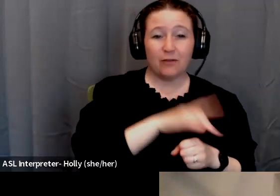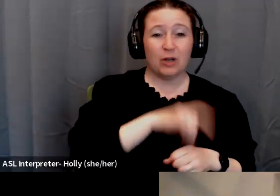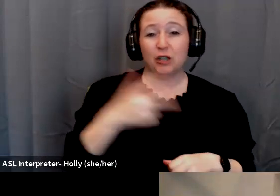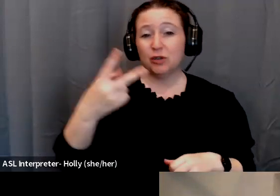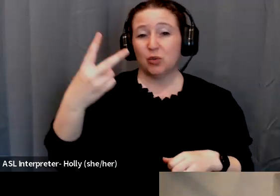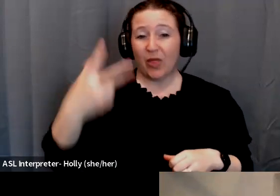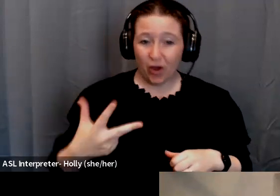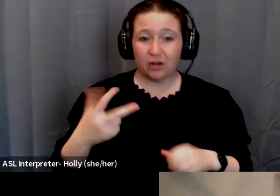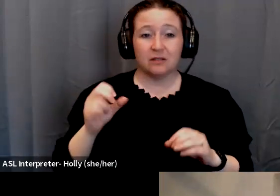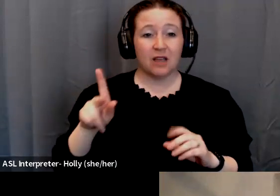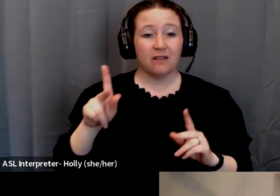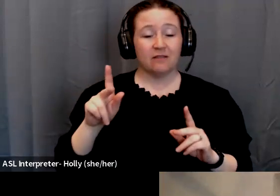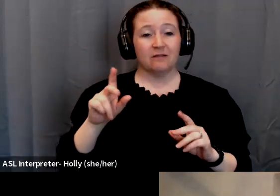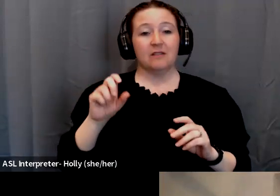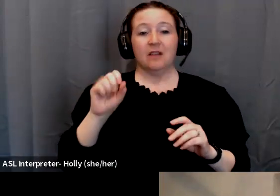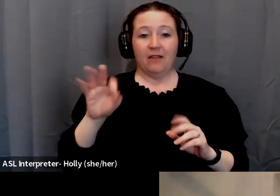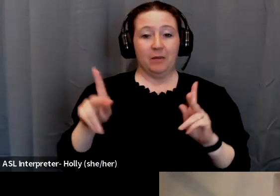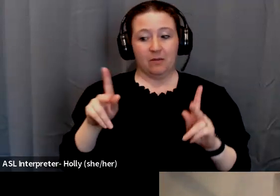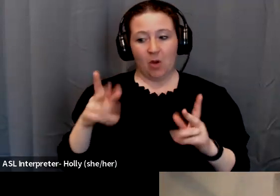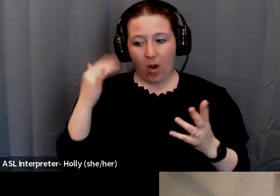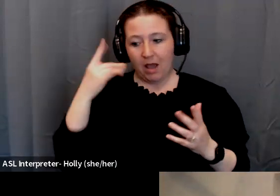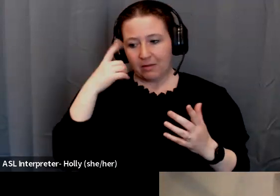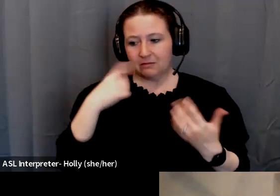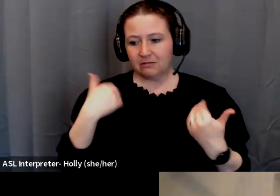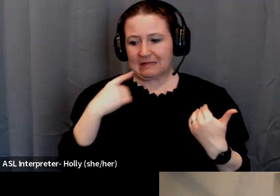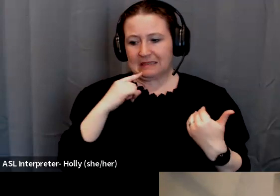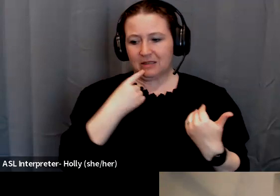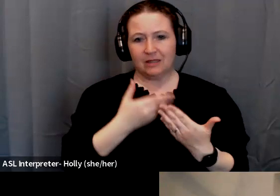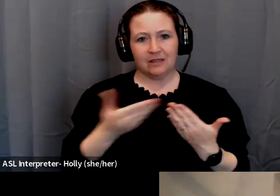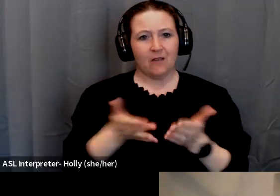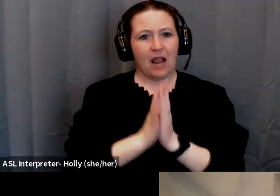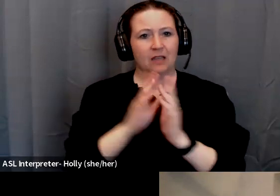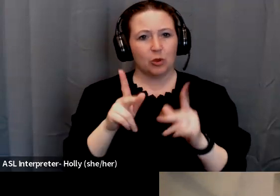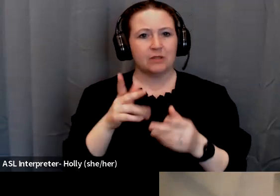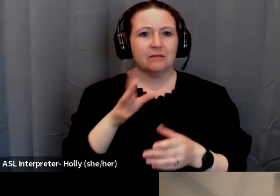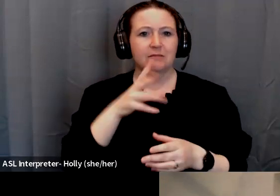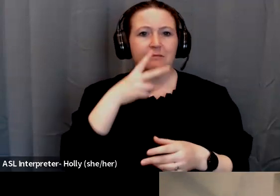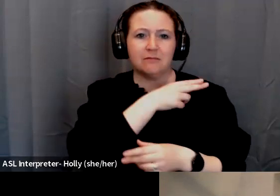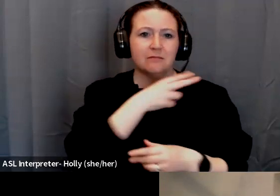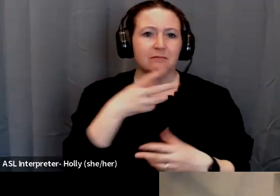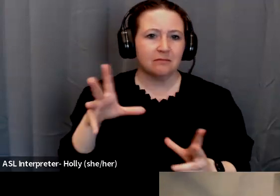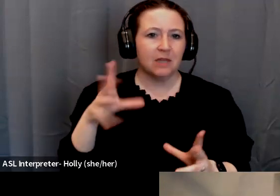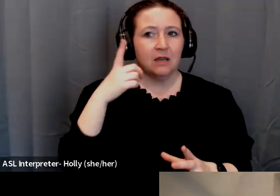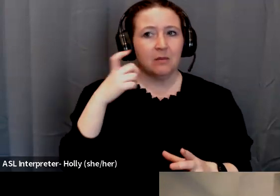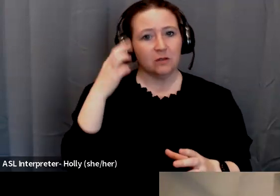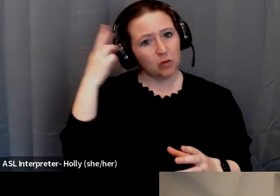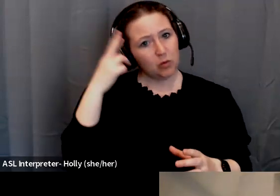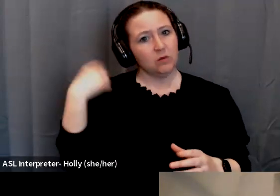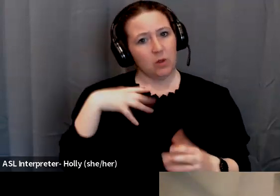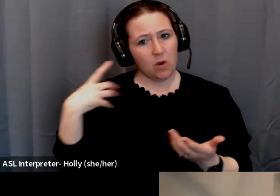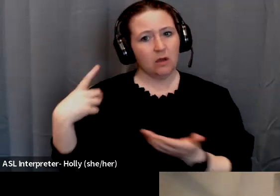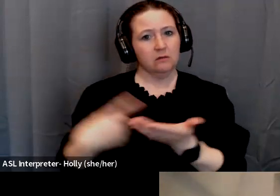Why? Because it's a significant thing when we're asking somebody to stop talking, right? Because our whole purpose is we want to hear